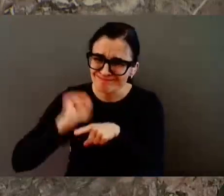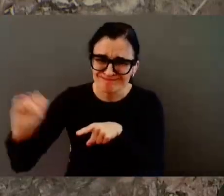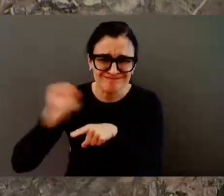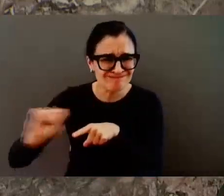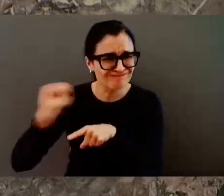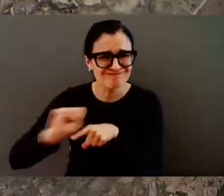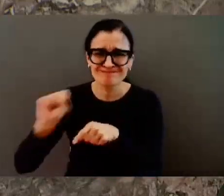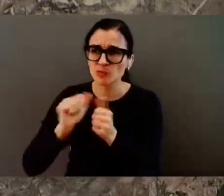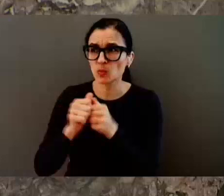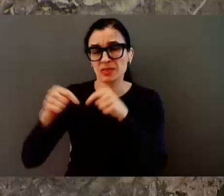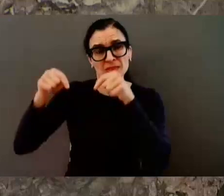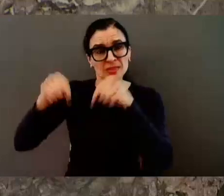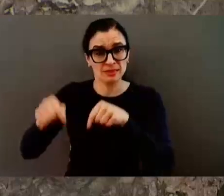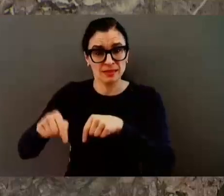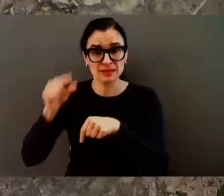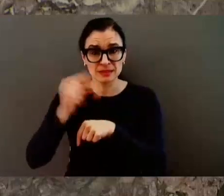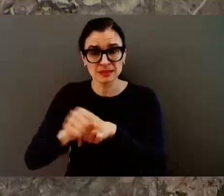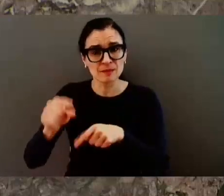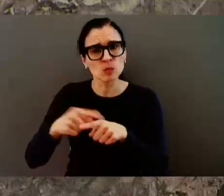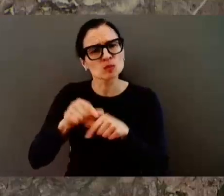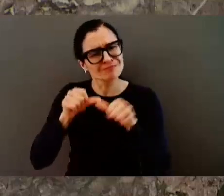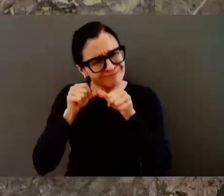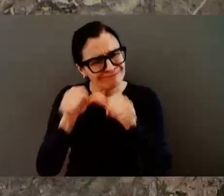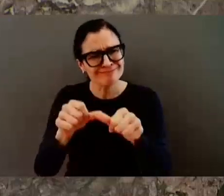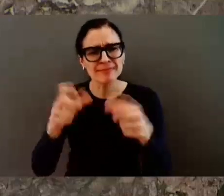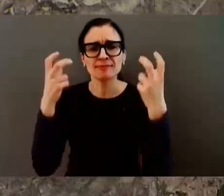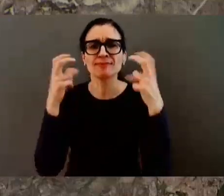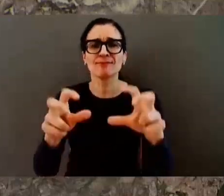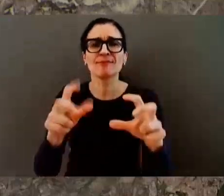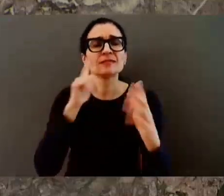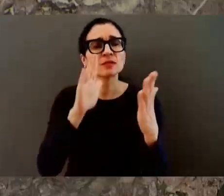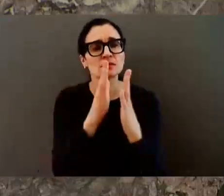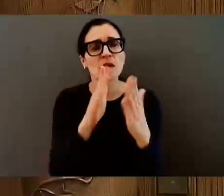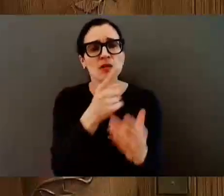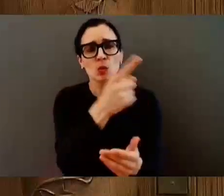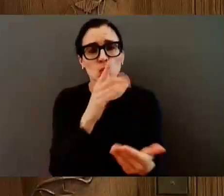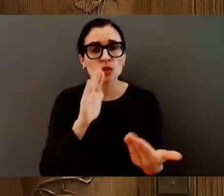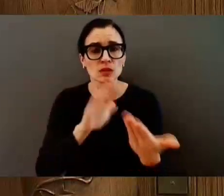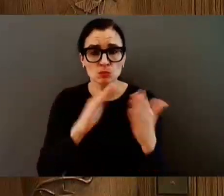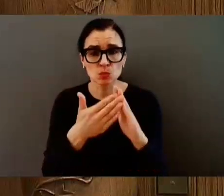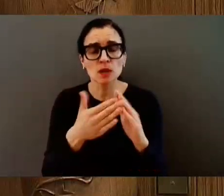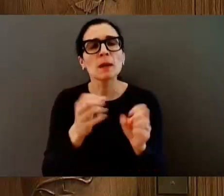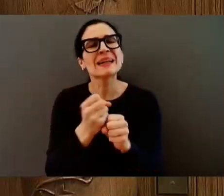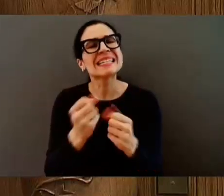it easier for people to access the health care when they need it.